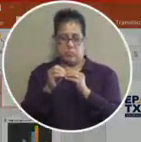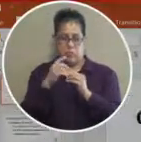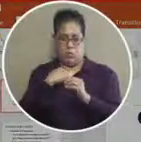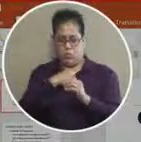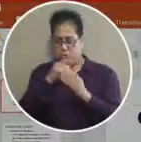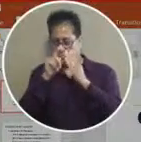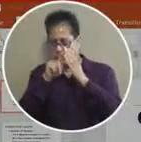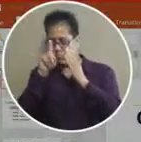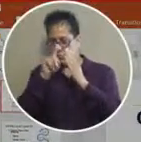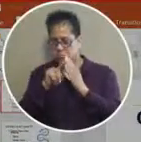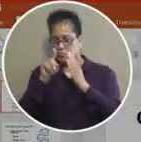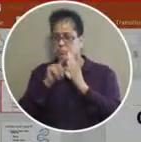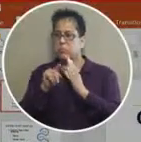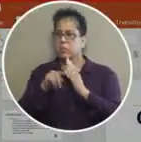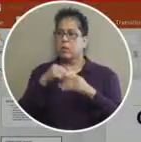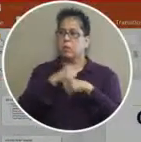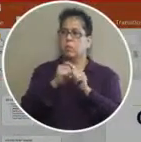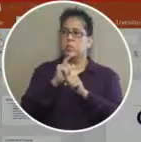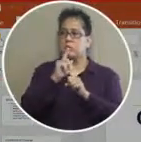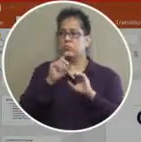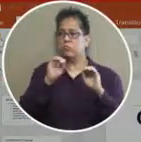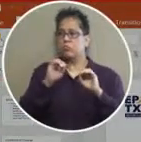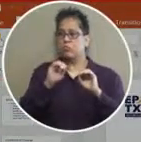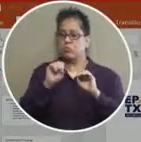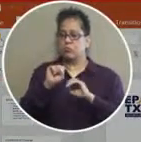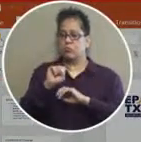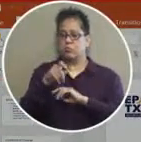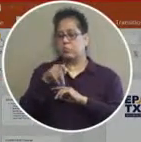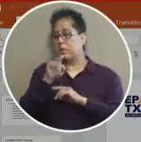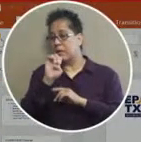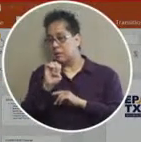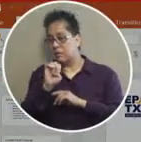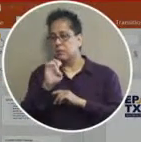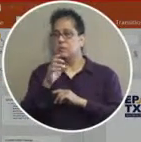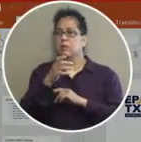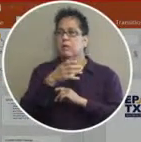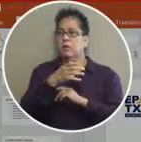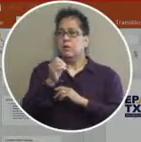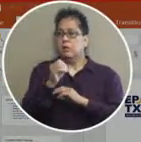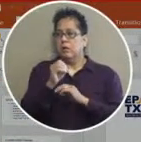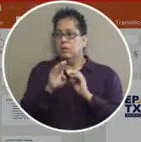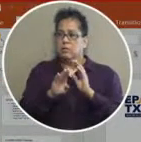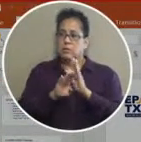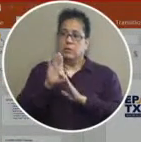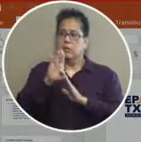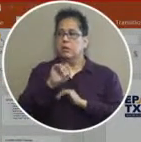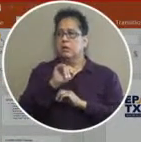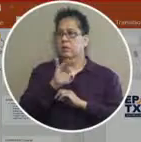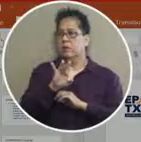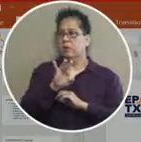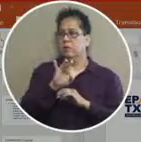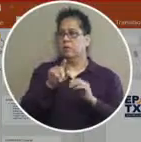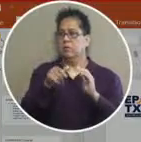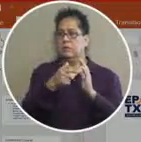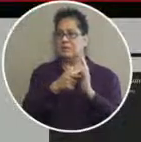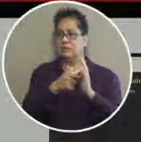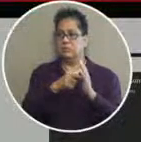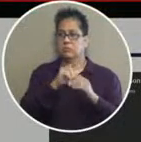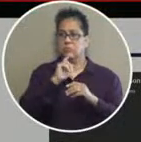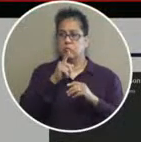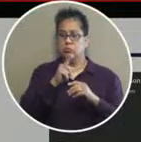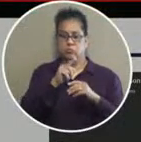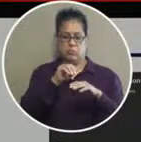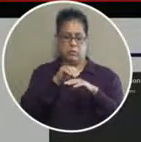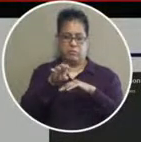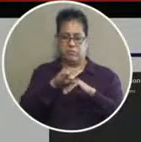own, especially to ensure that there's no spike in certain ethnicities and track whether or not it's disproportionately affecting